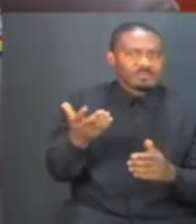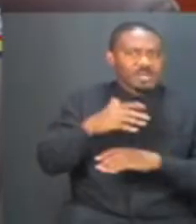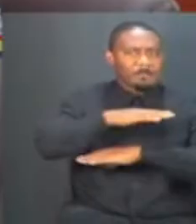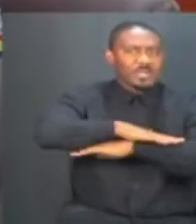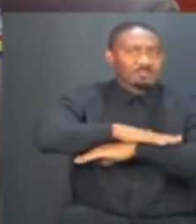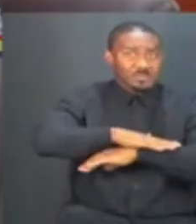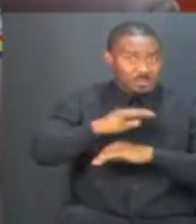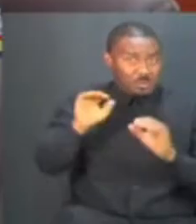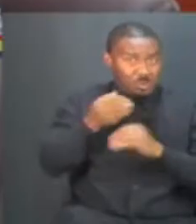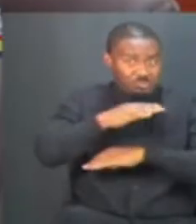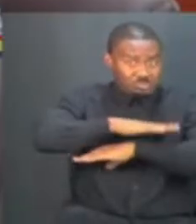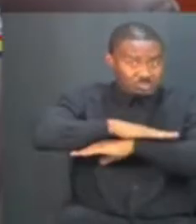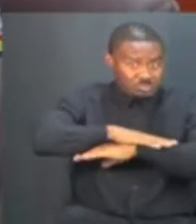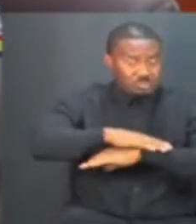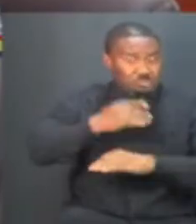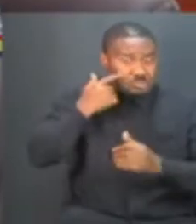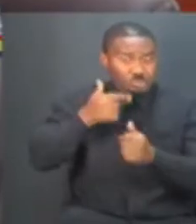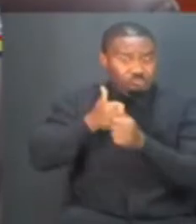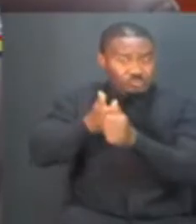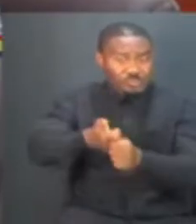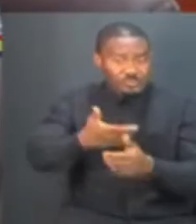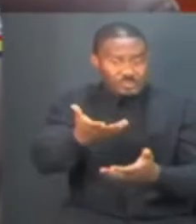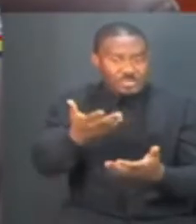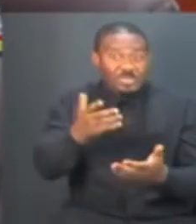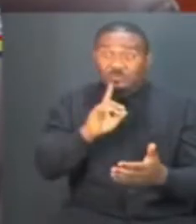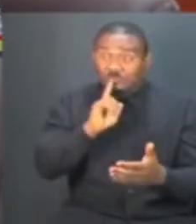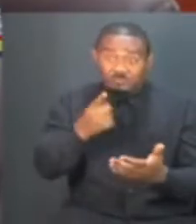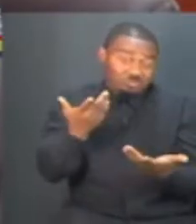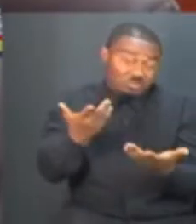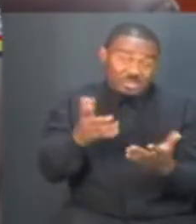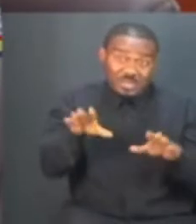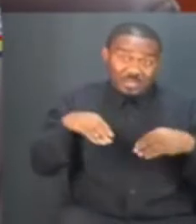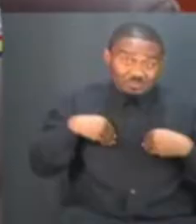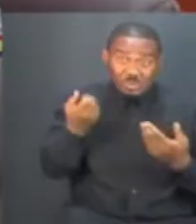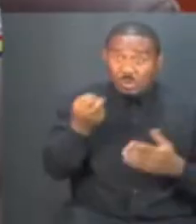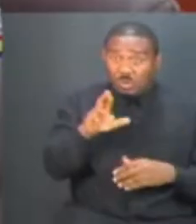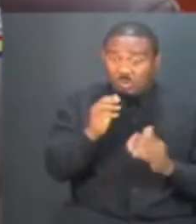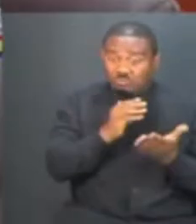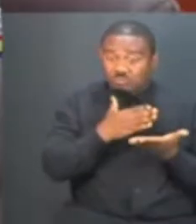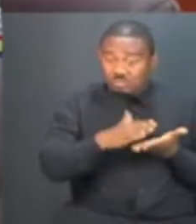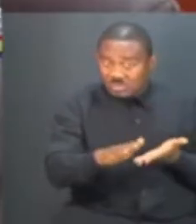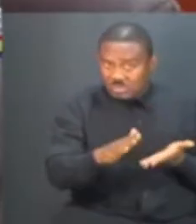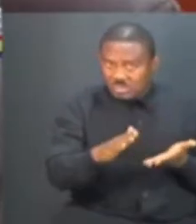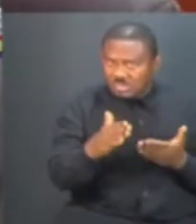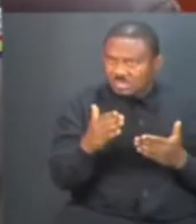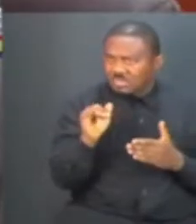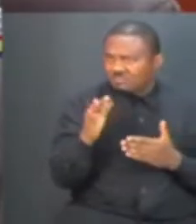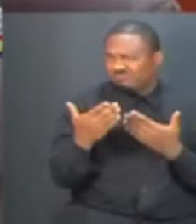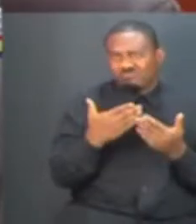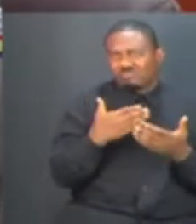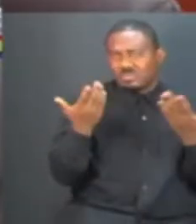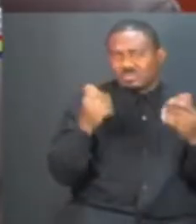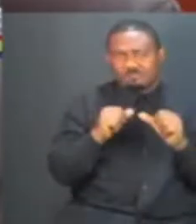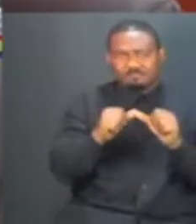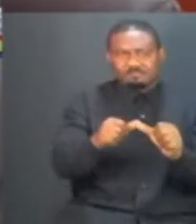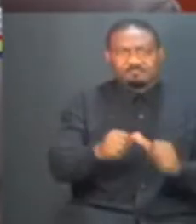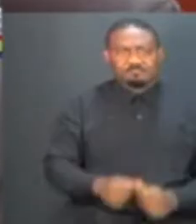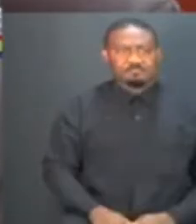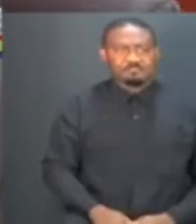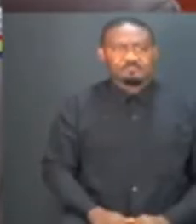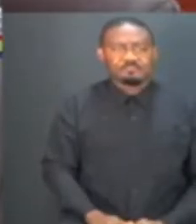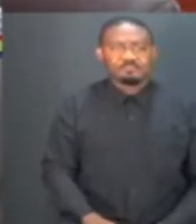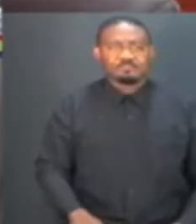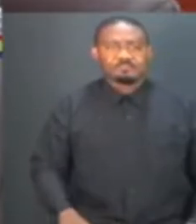to see if they are going to re-table or not. But other than that, we can just make progress, Mr. Speaker. Correction of vote